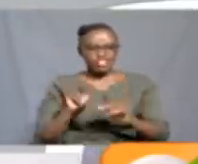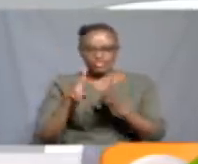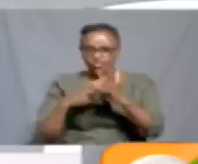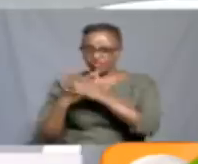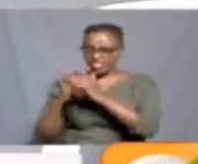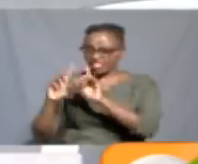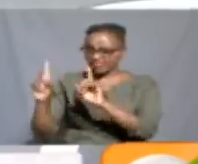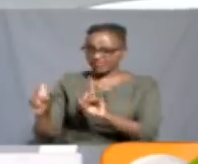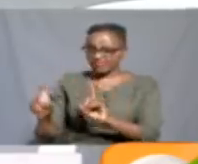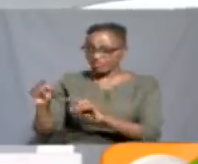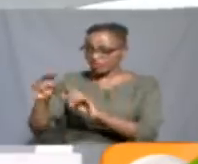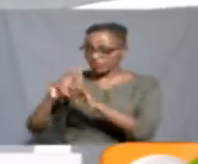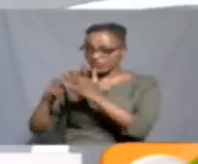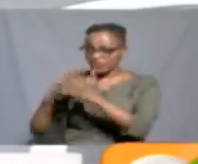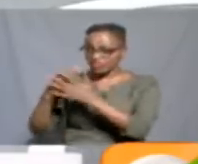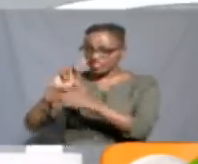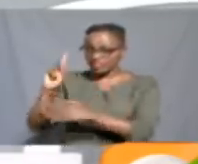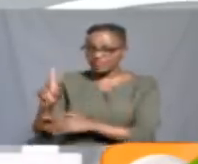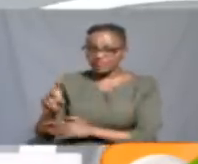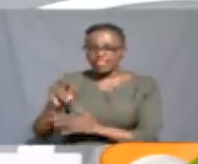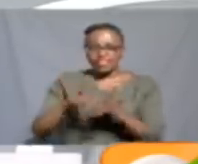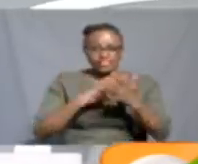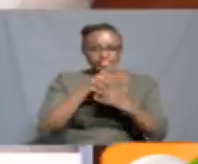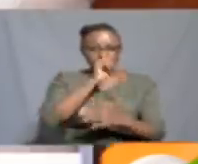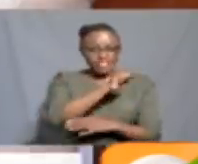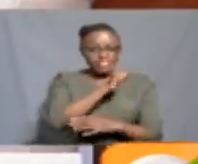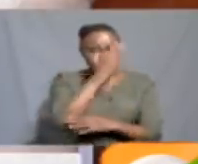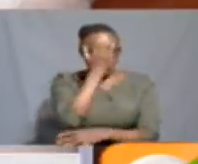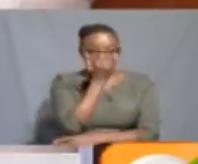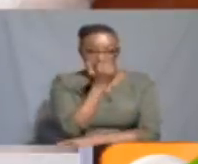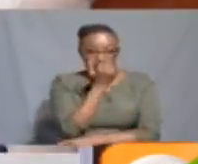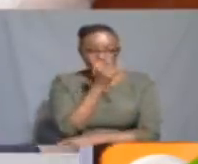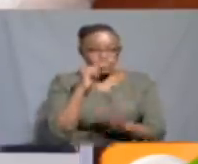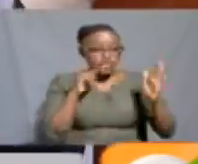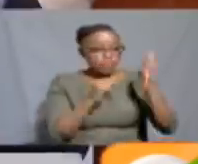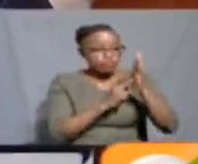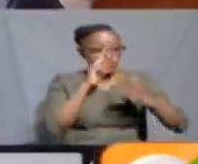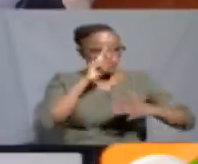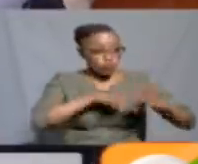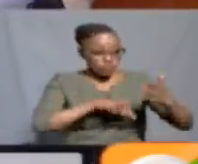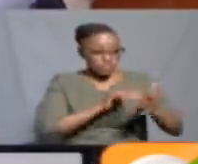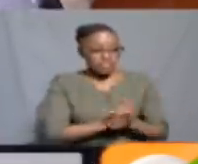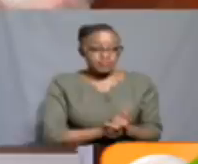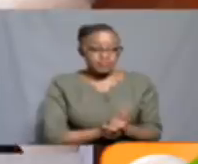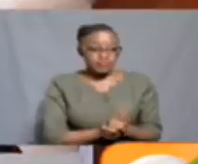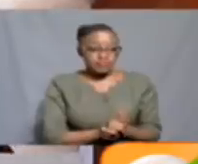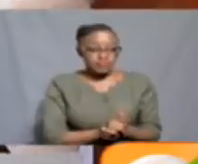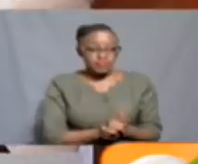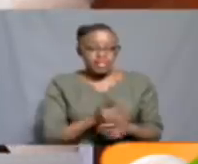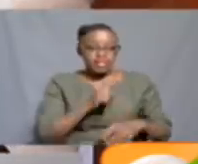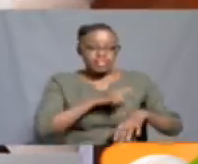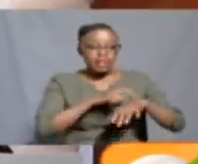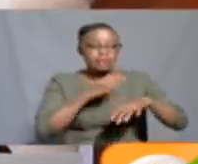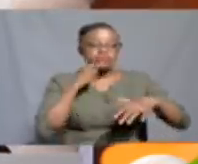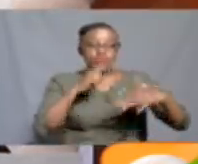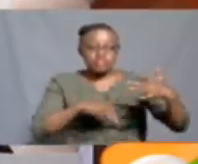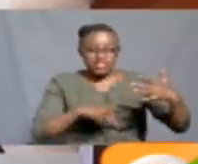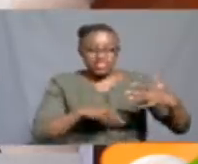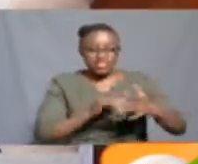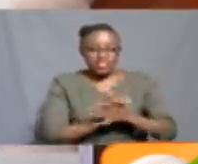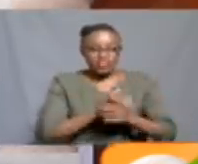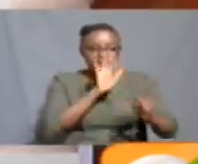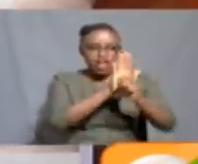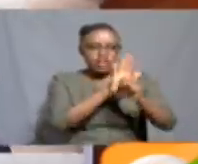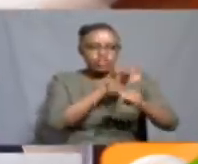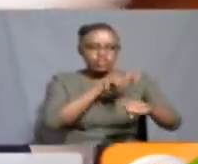failed? Yeah, I failed because the point is that when you say, Many a